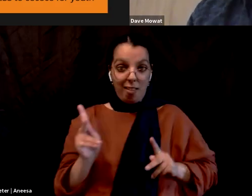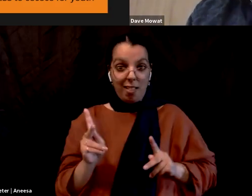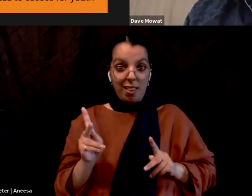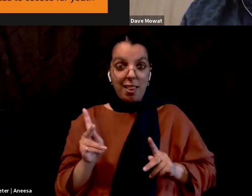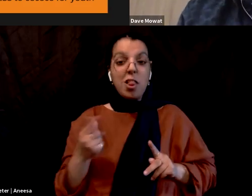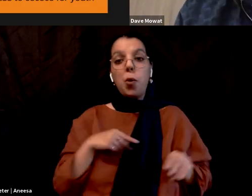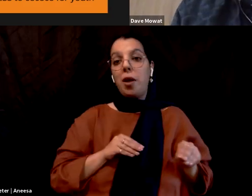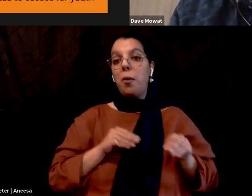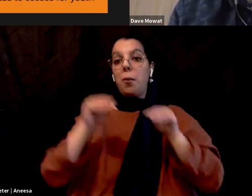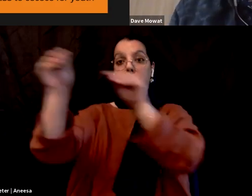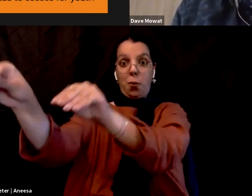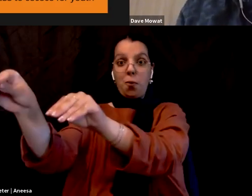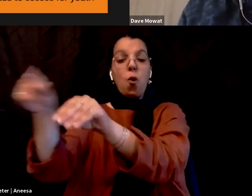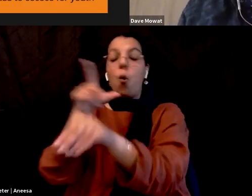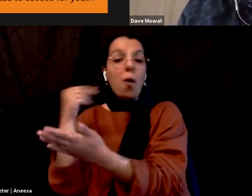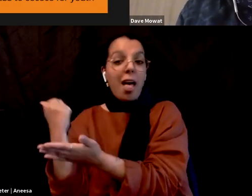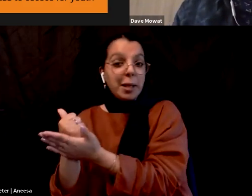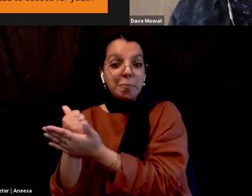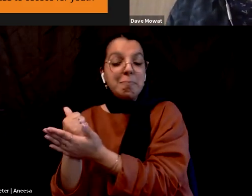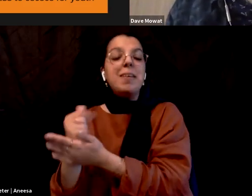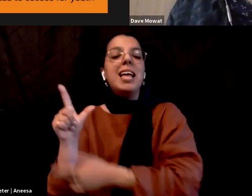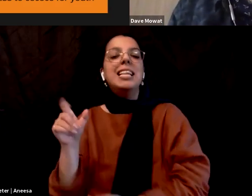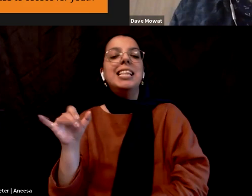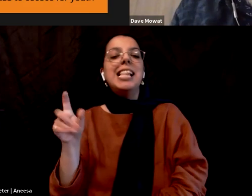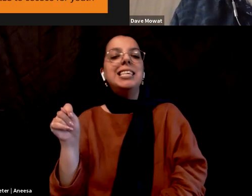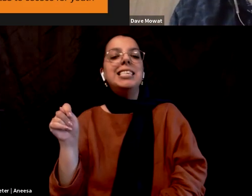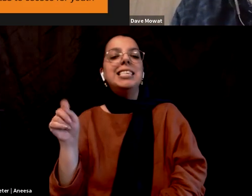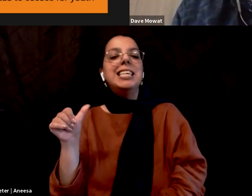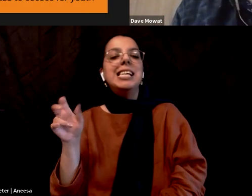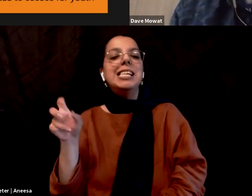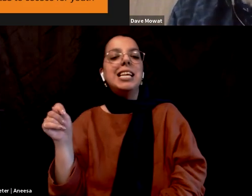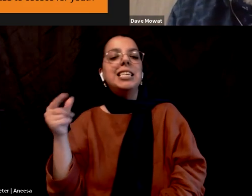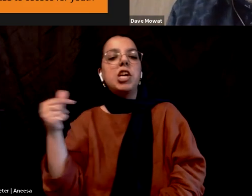strangely, by the Lieutenant Governor of the day, Colburn,